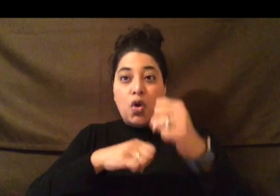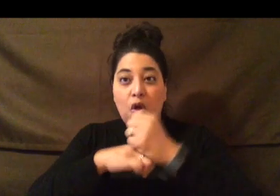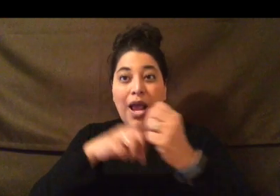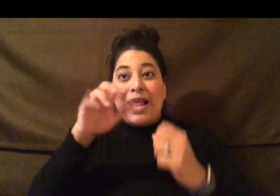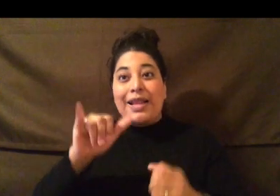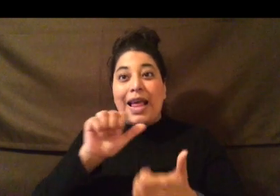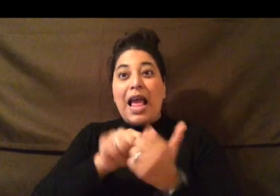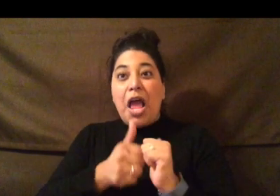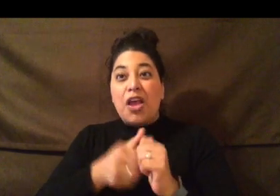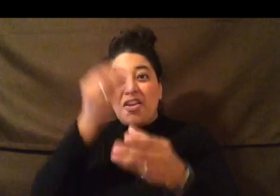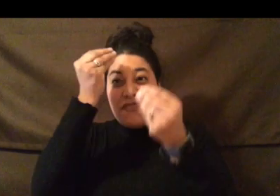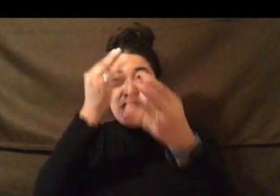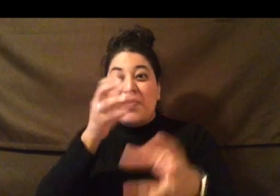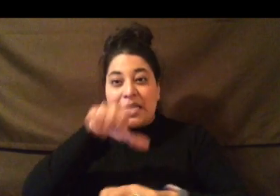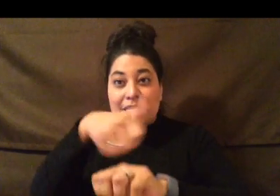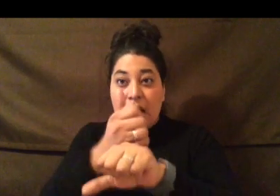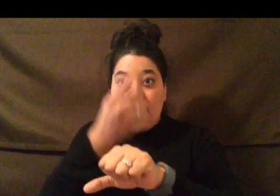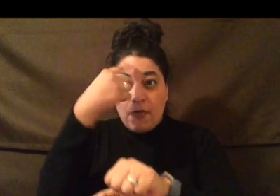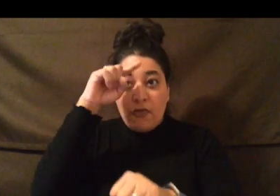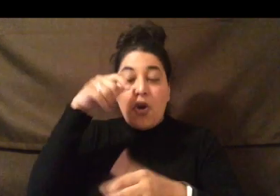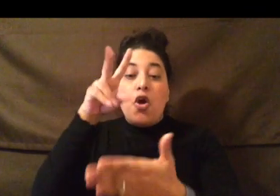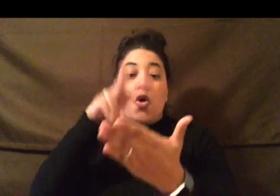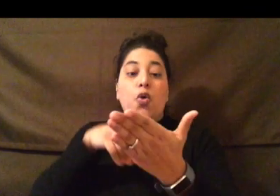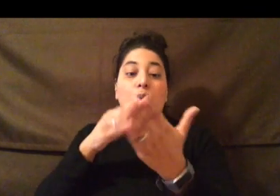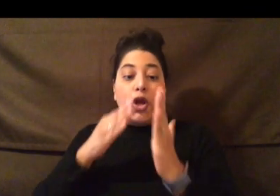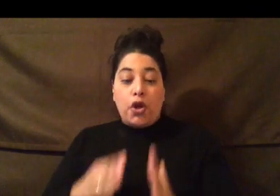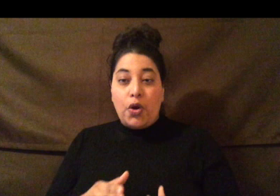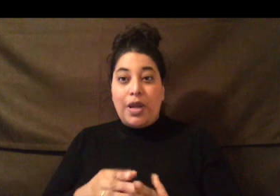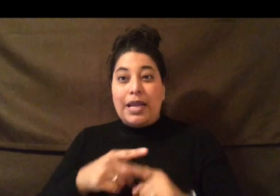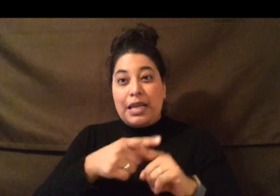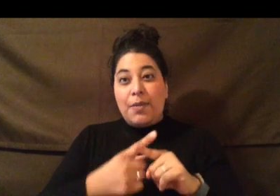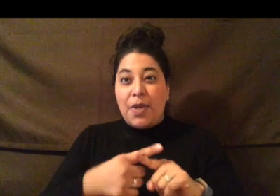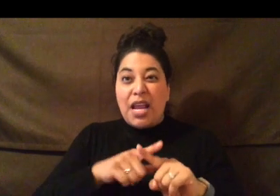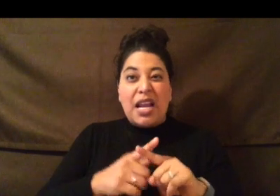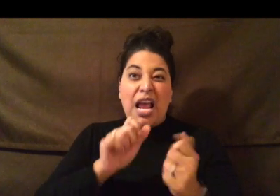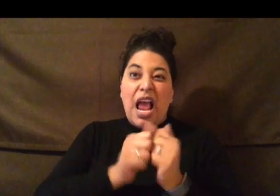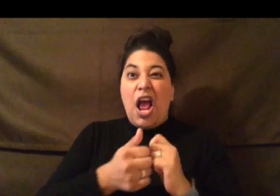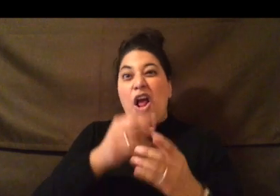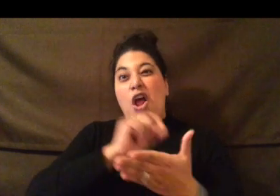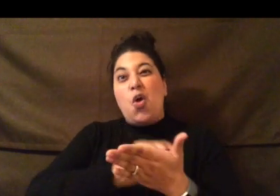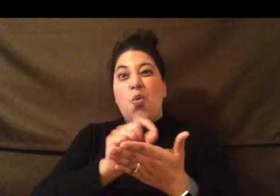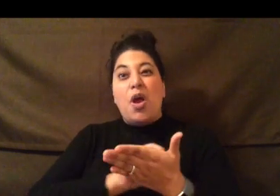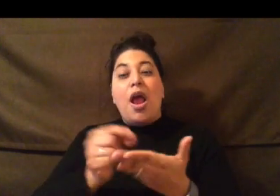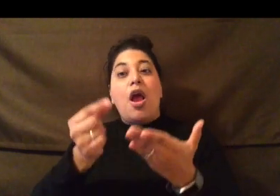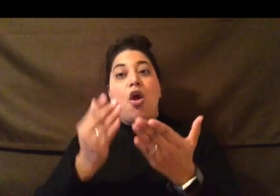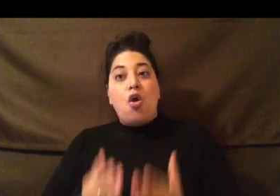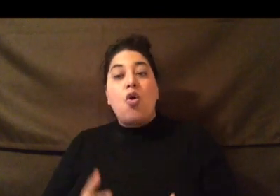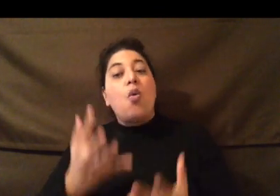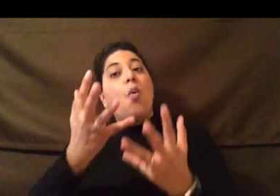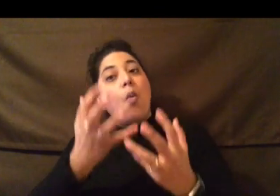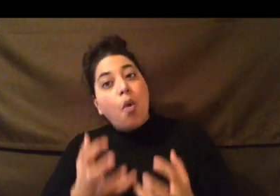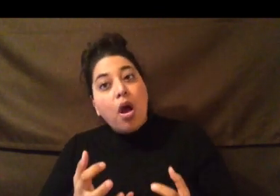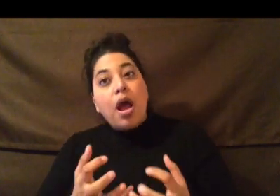in a text is organized for the reader. So depending on what structure an author uses,